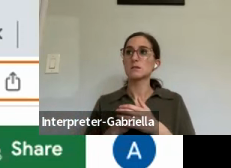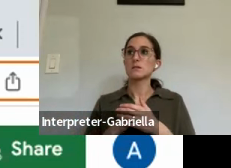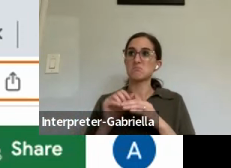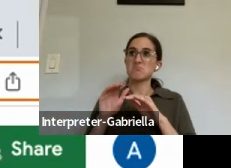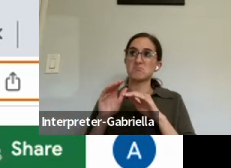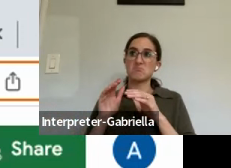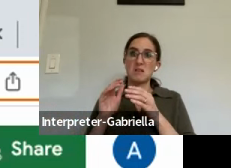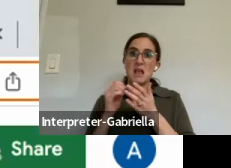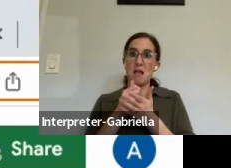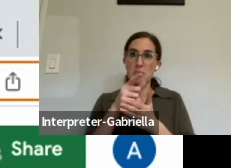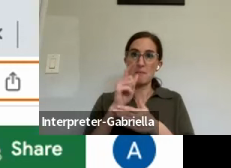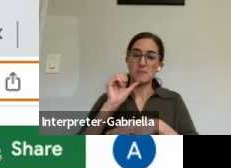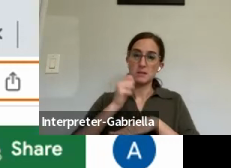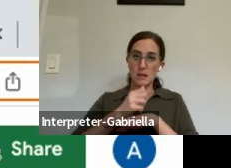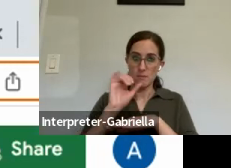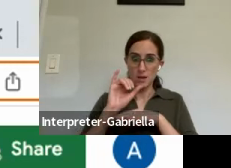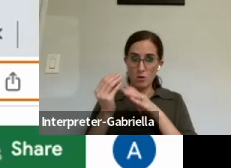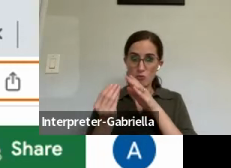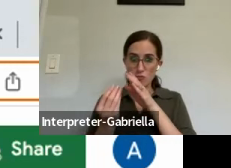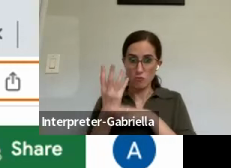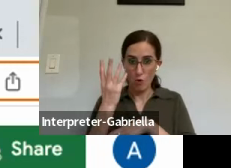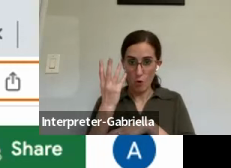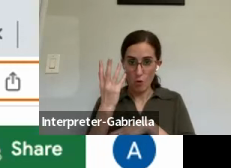potentially take that workforce with them when they